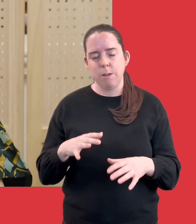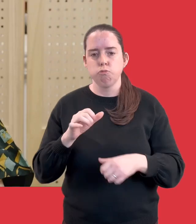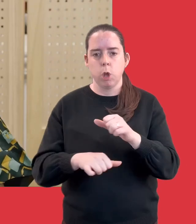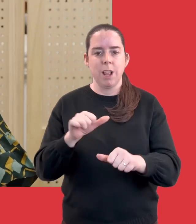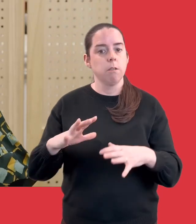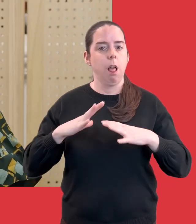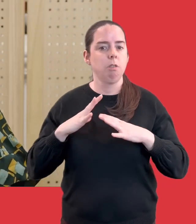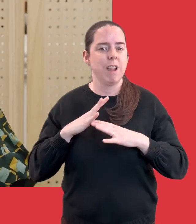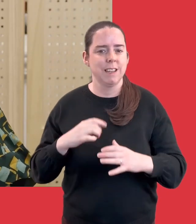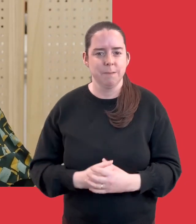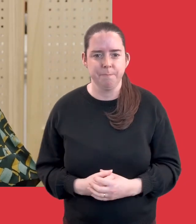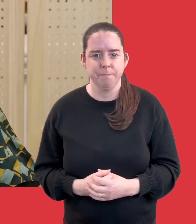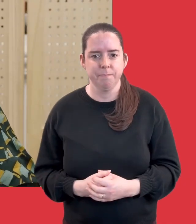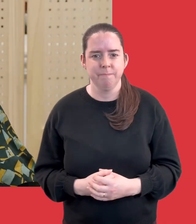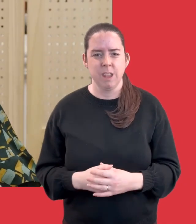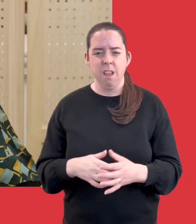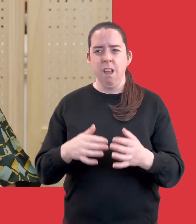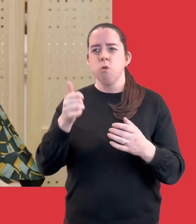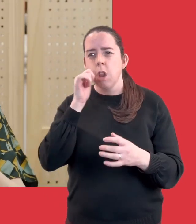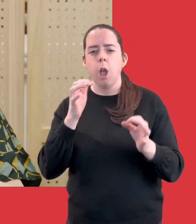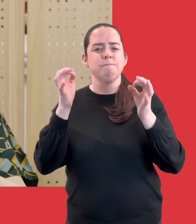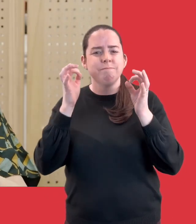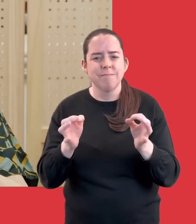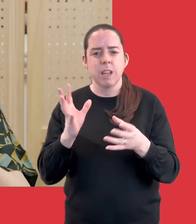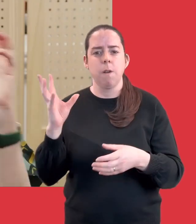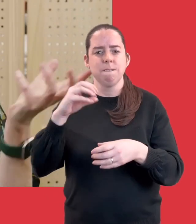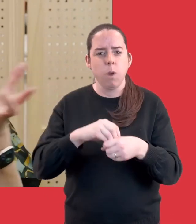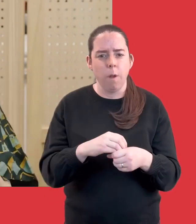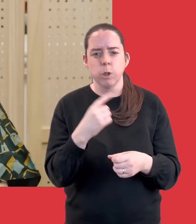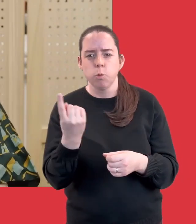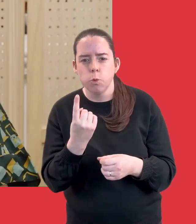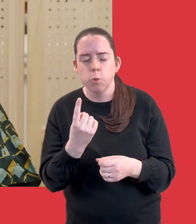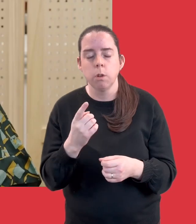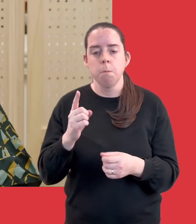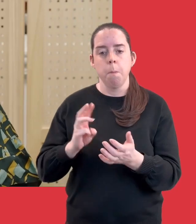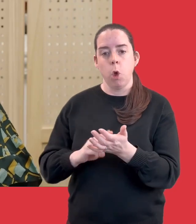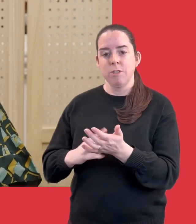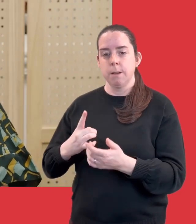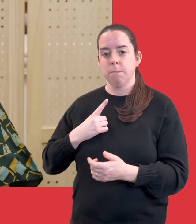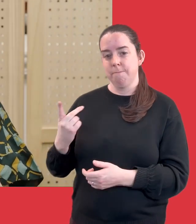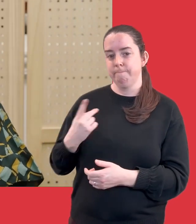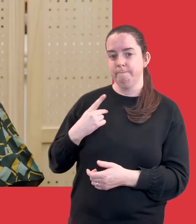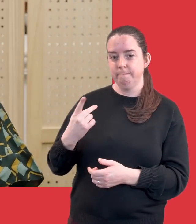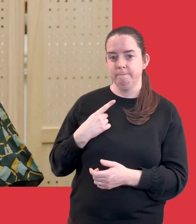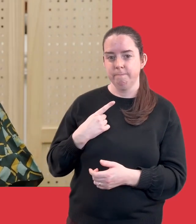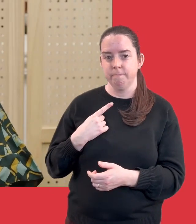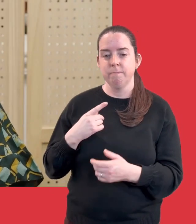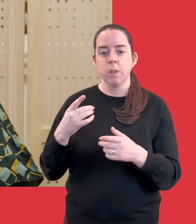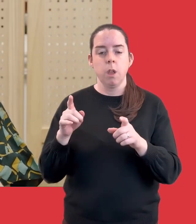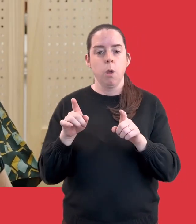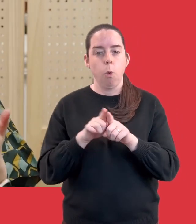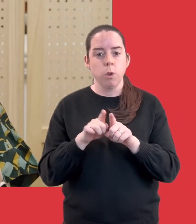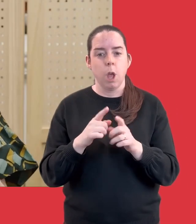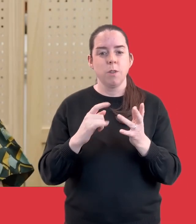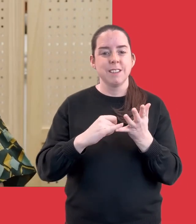a process. We might not have alighted on who exactly is going to be in the production, but Maureen and